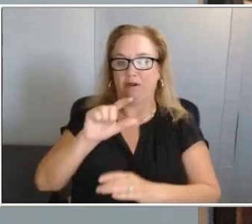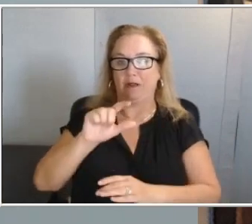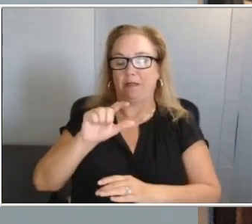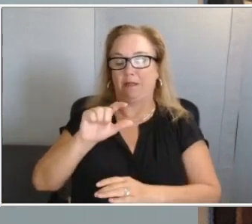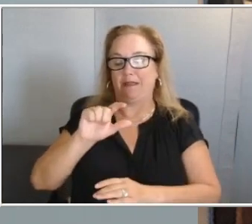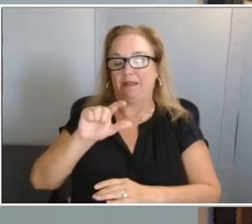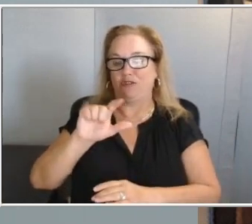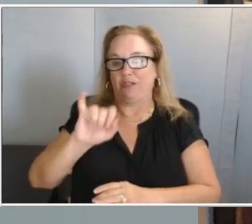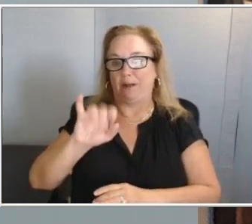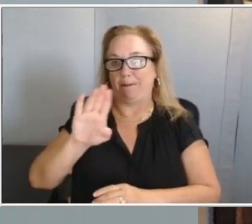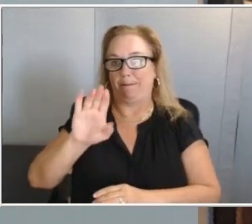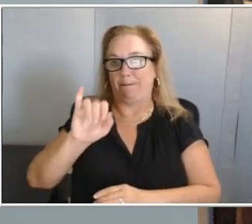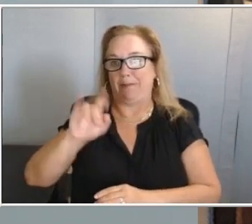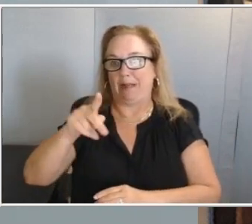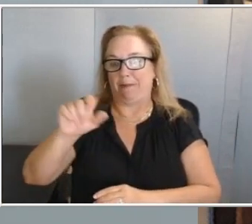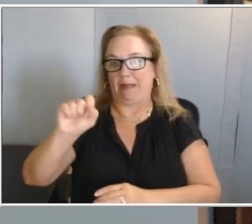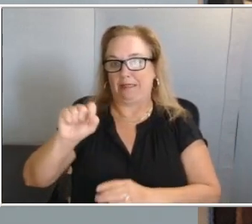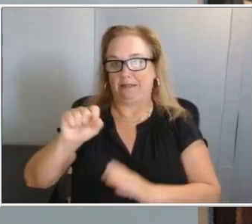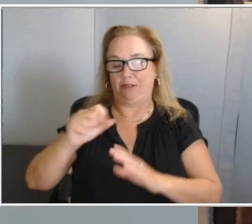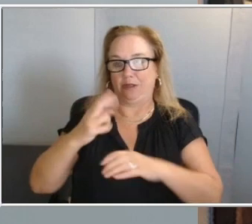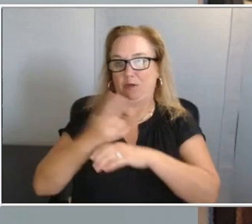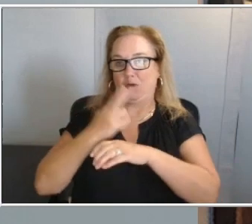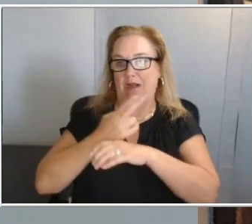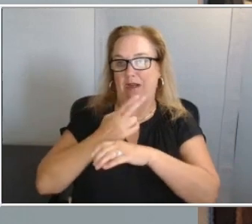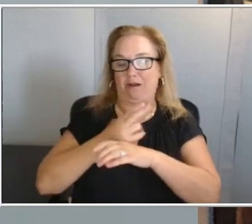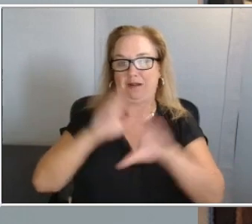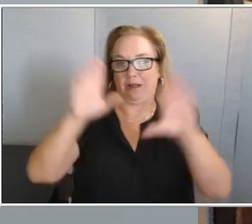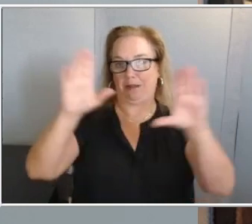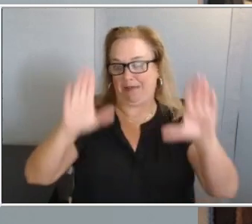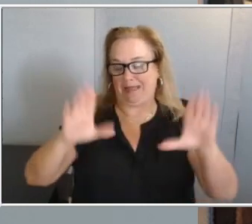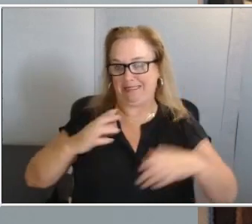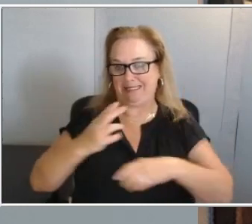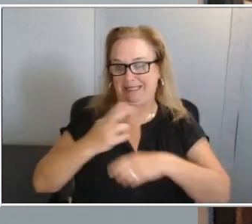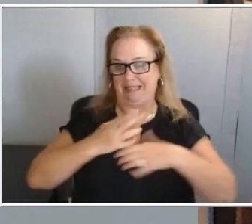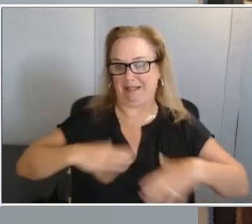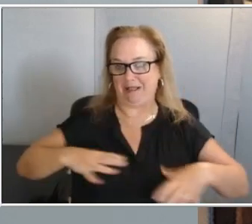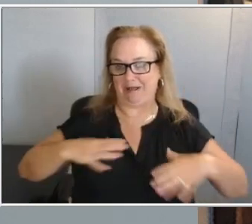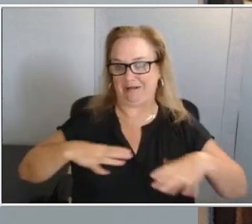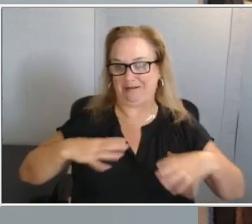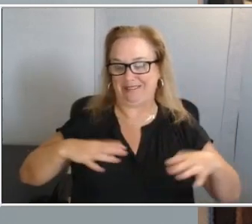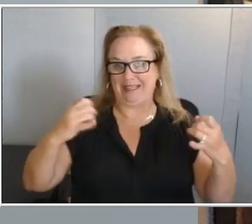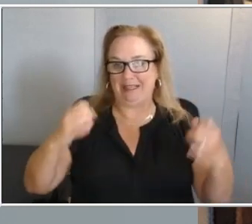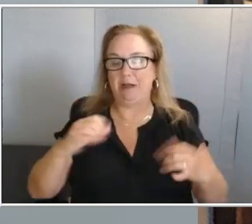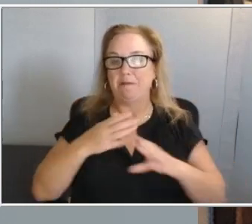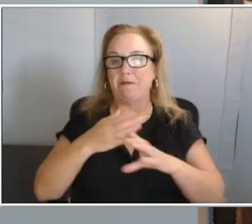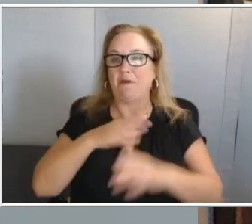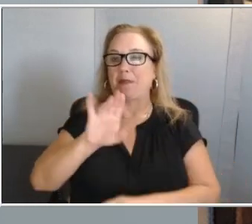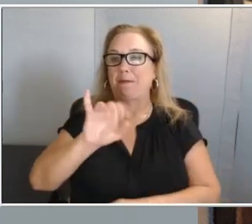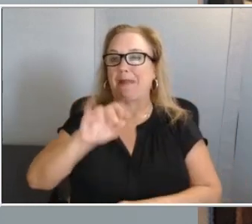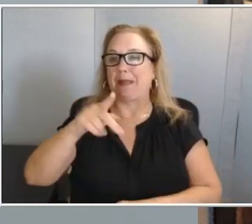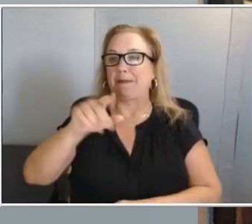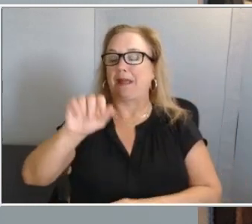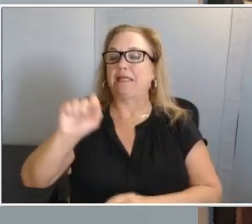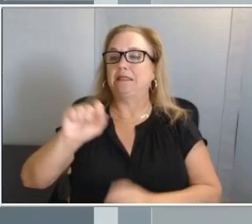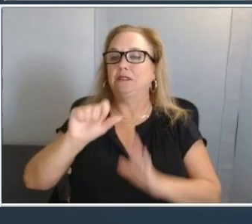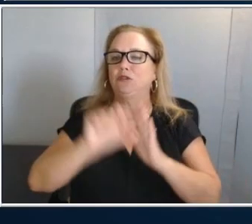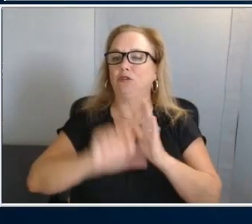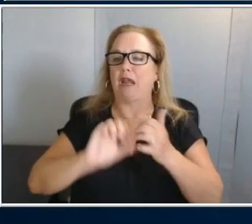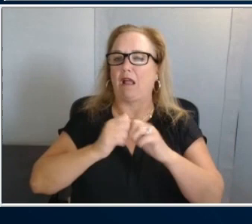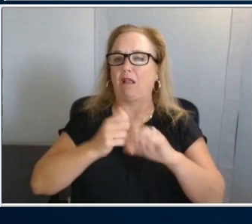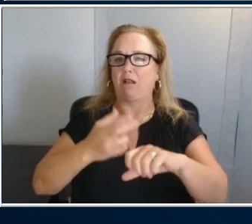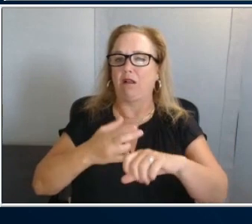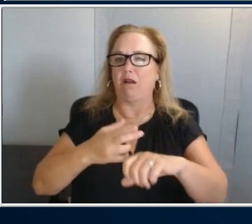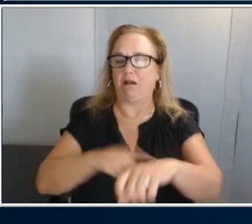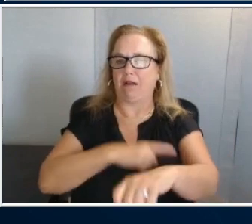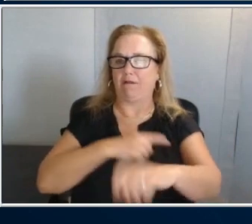surgery, this is after you're able to wear some amazing outfits now. Now, before the gastric bypass surgery, how long had you been living with the extra weight?